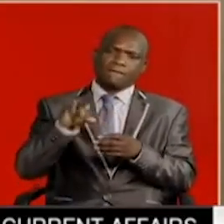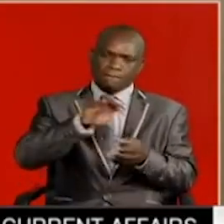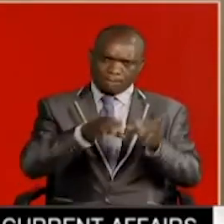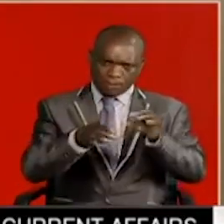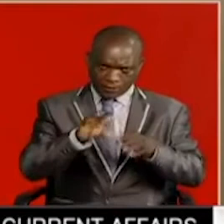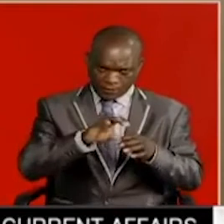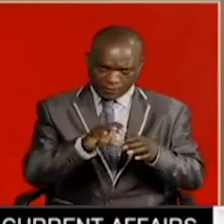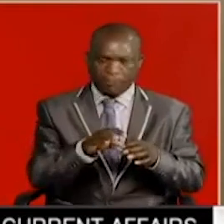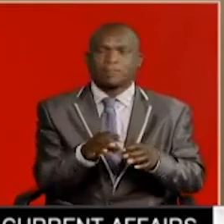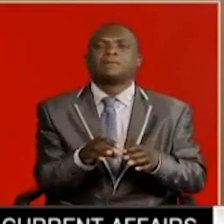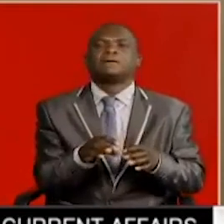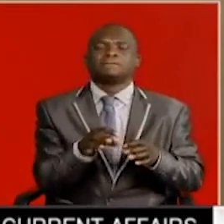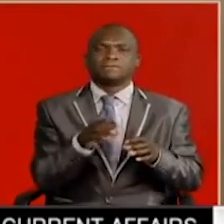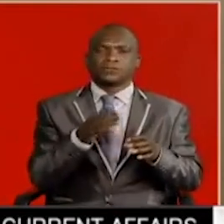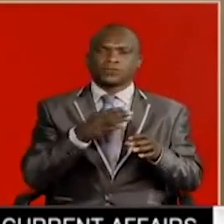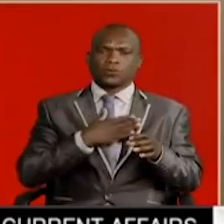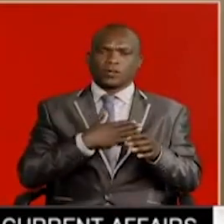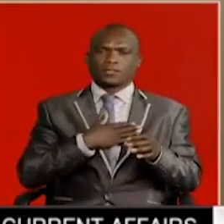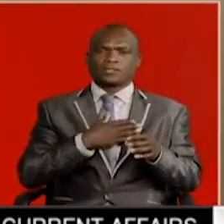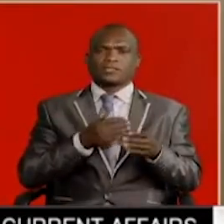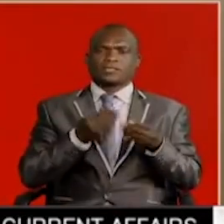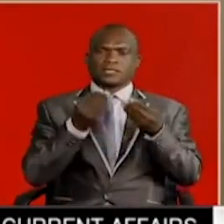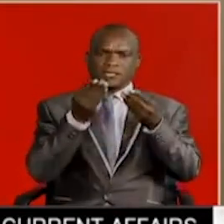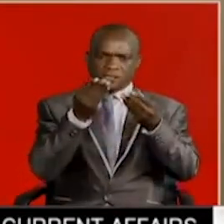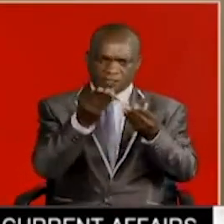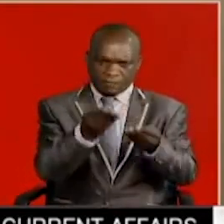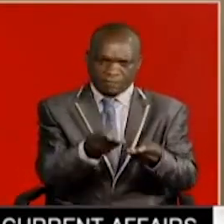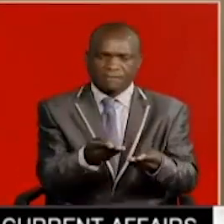will be further strengthened through additional,